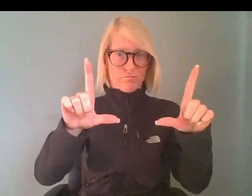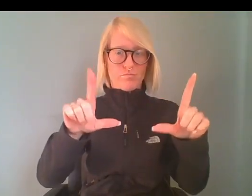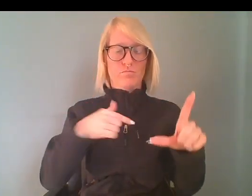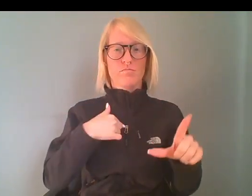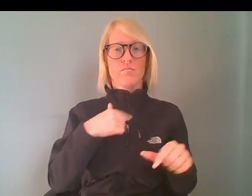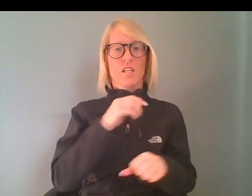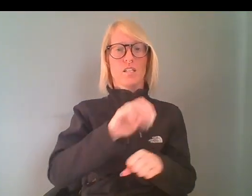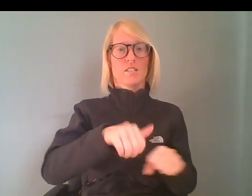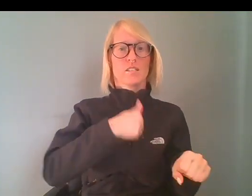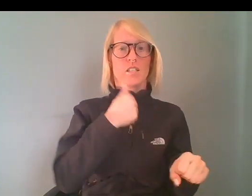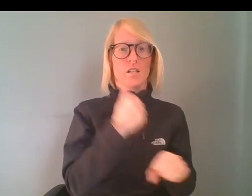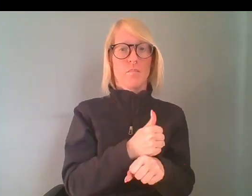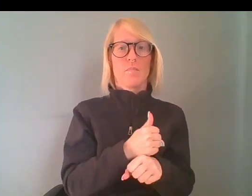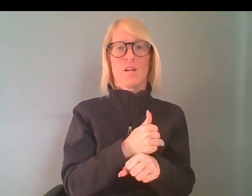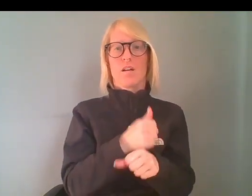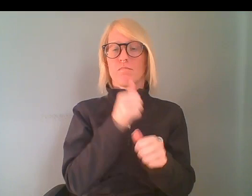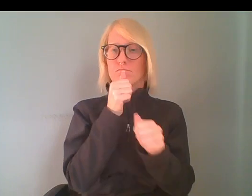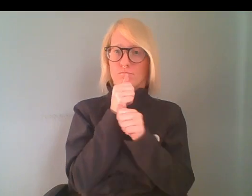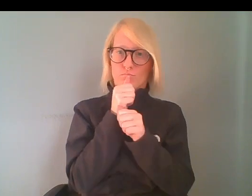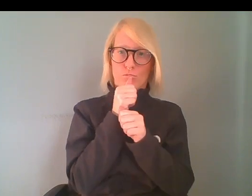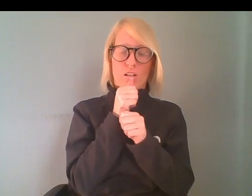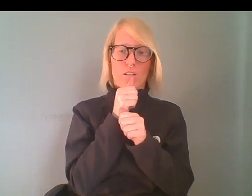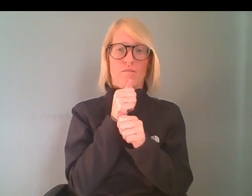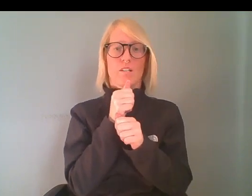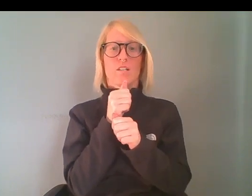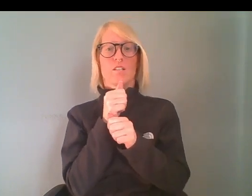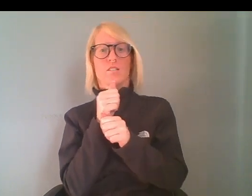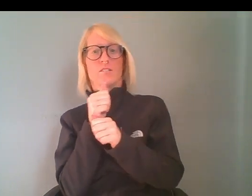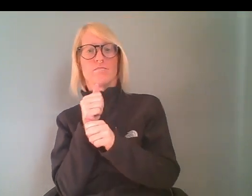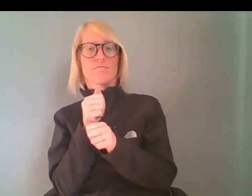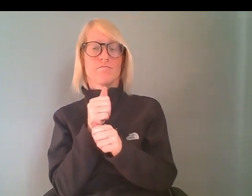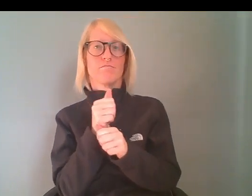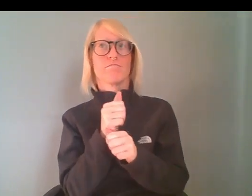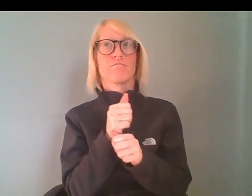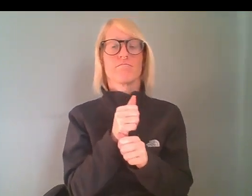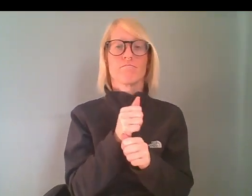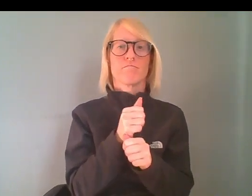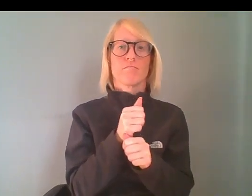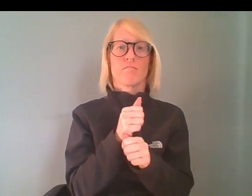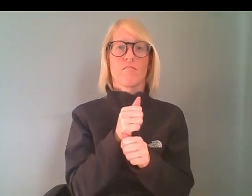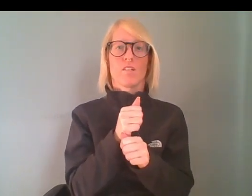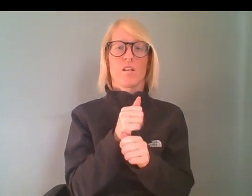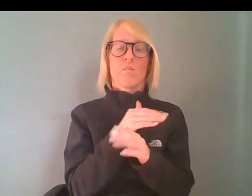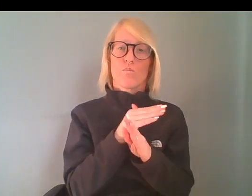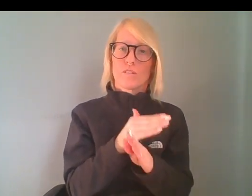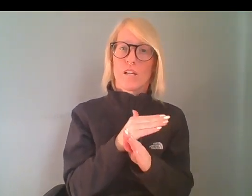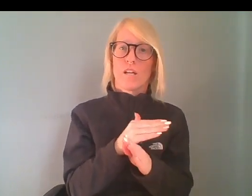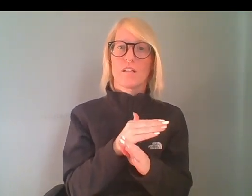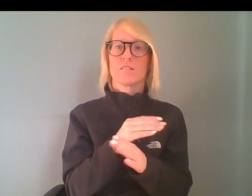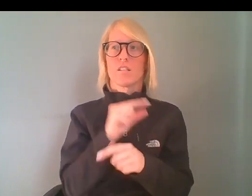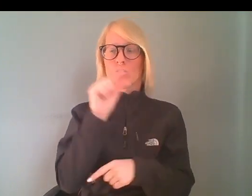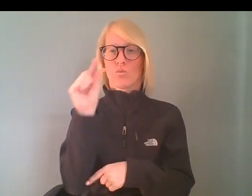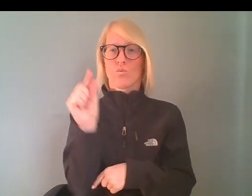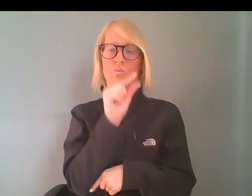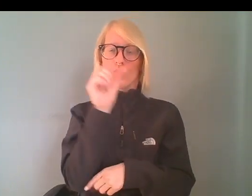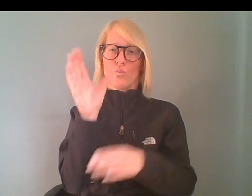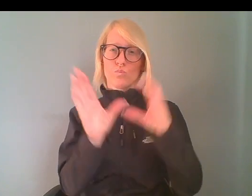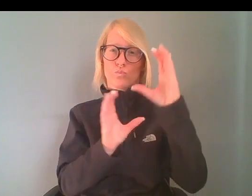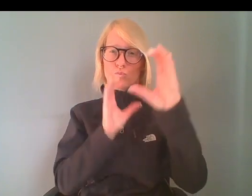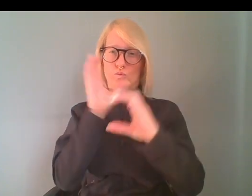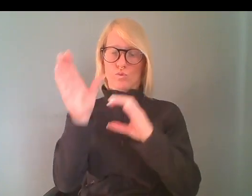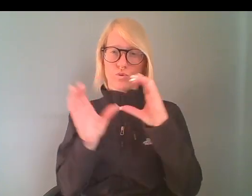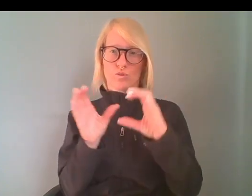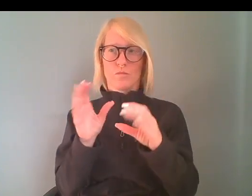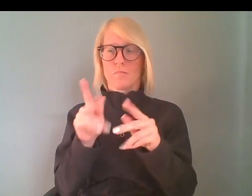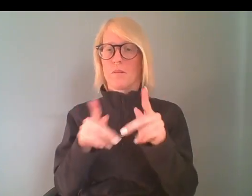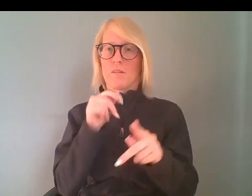made sure it wasn't, did the checks box so it wasn't accidentally found in the Google search, so people weren't going to stumble